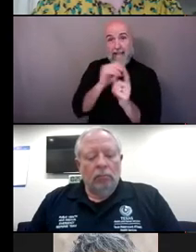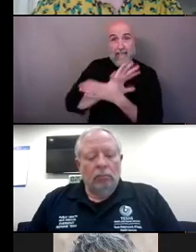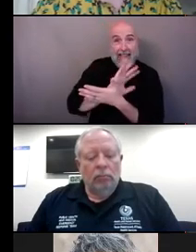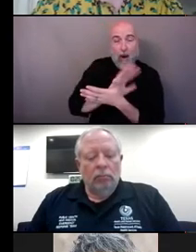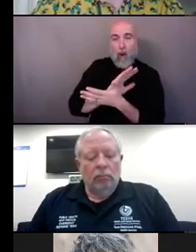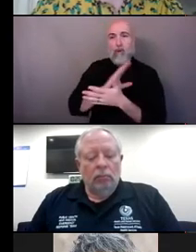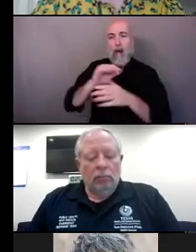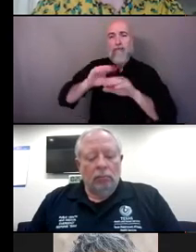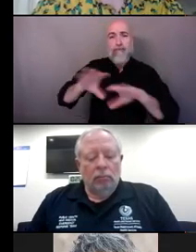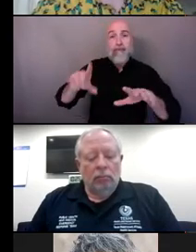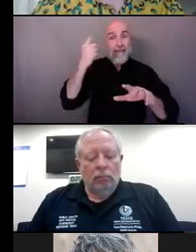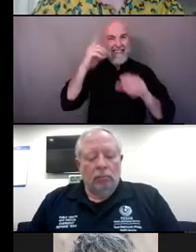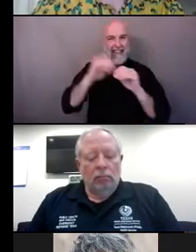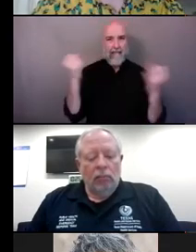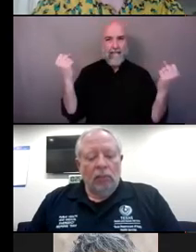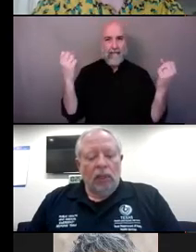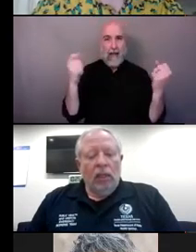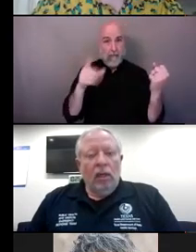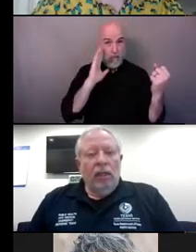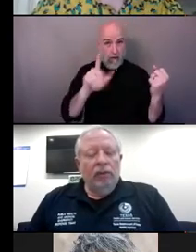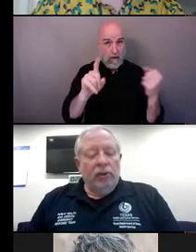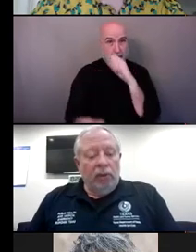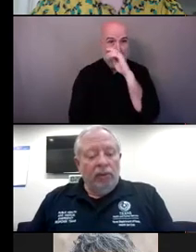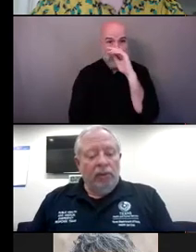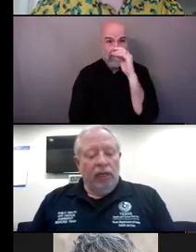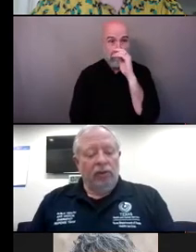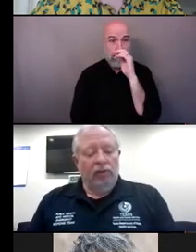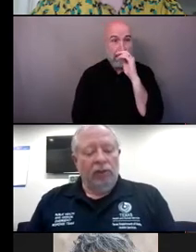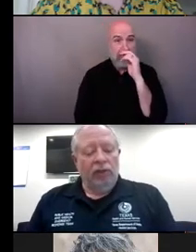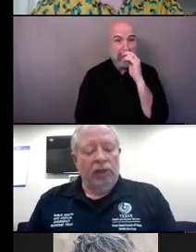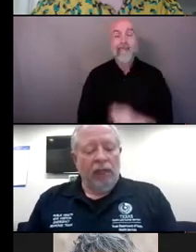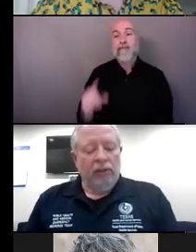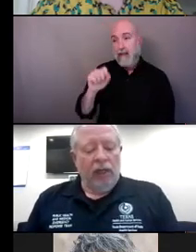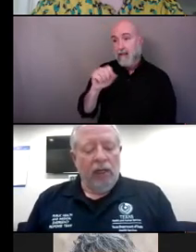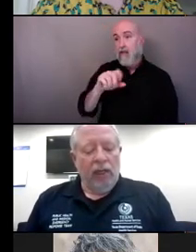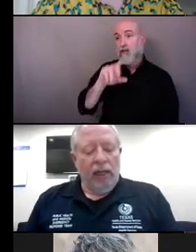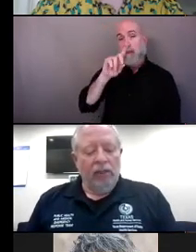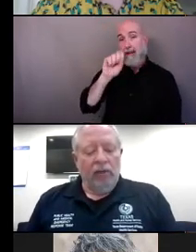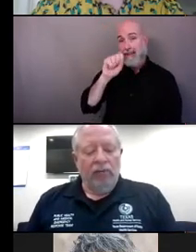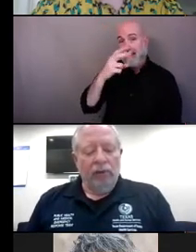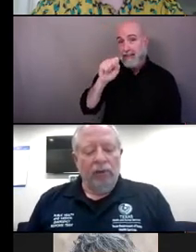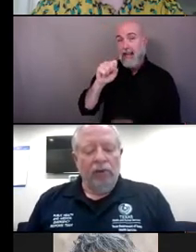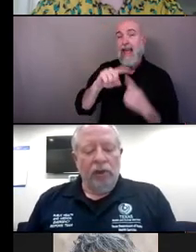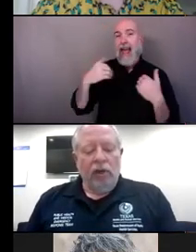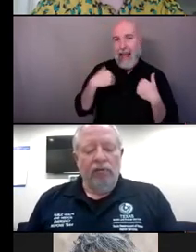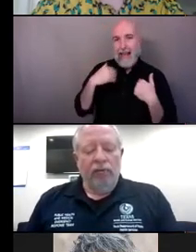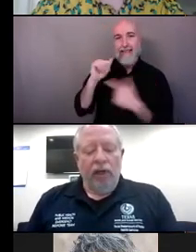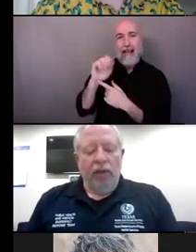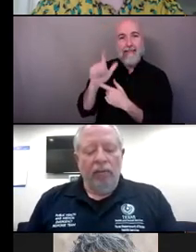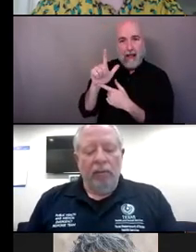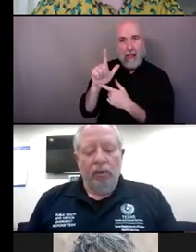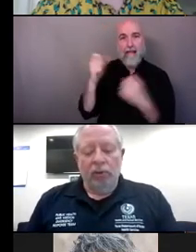in American Sign Language? Yes, the Department of State Health Services has ASL versions